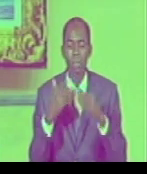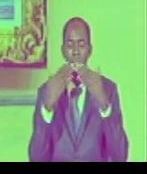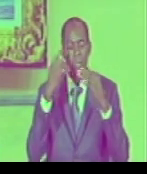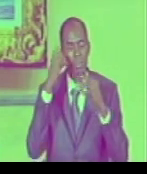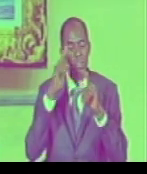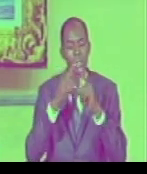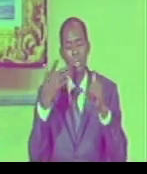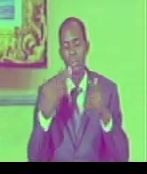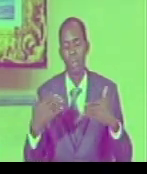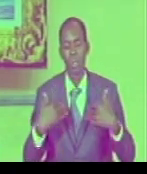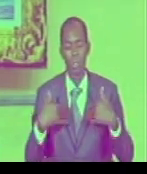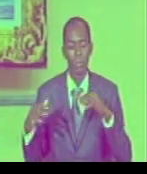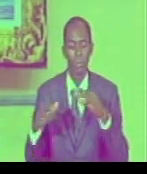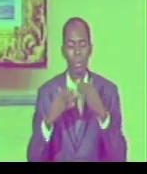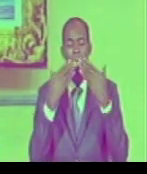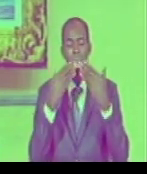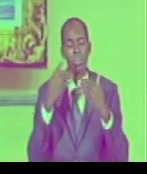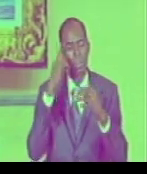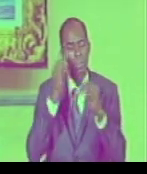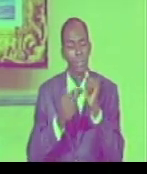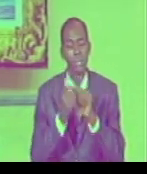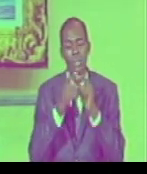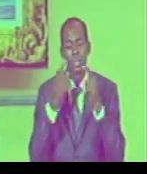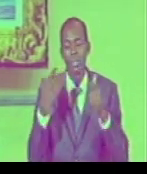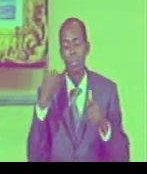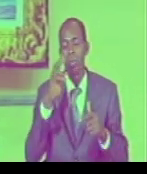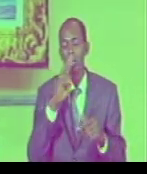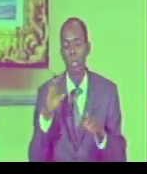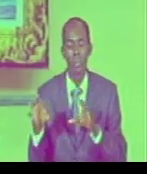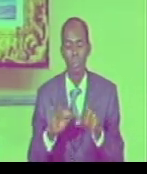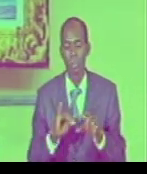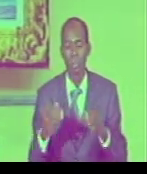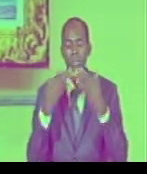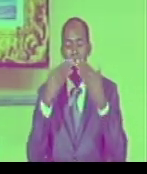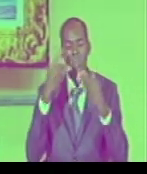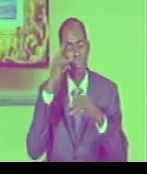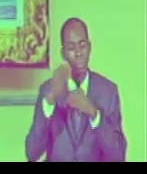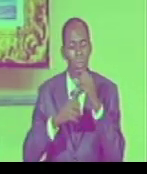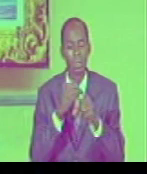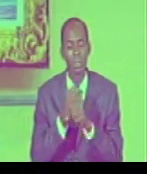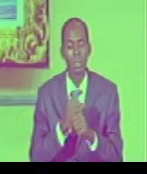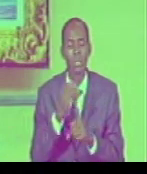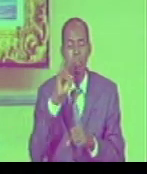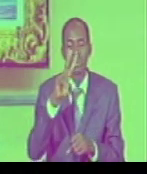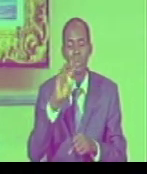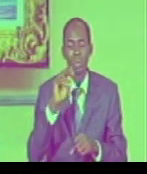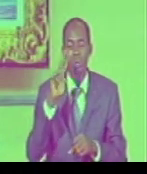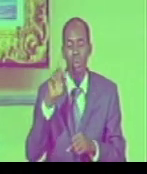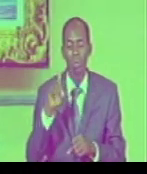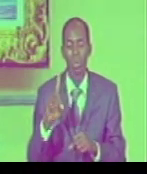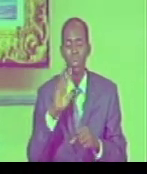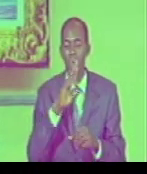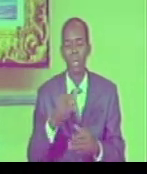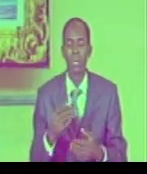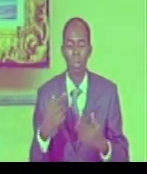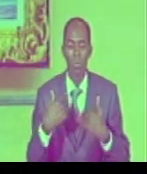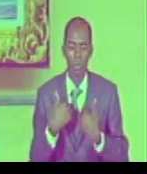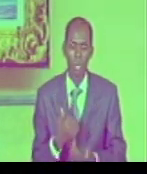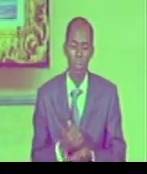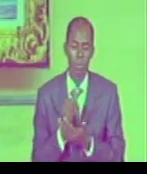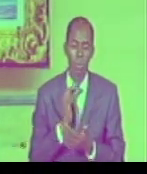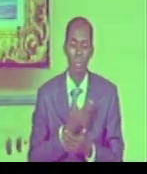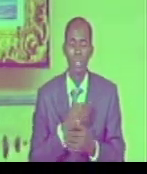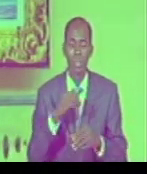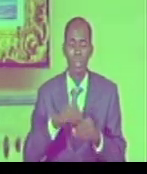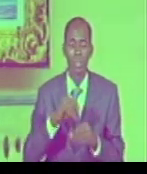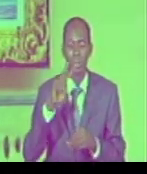Thank you for the greater things you are doing. Thank you, Lord, for the year 2021, how you helped us. And the year 2022, you will do more